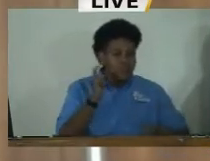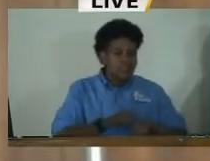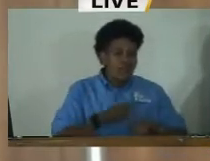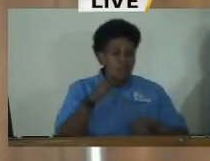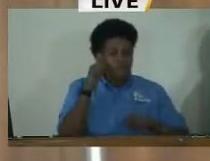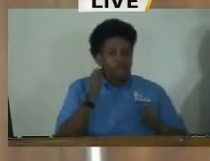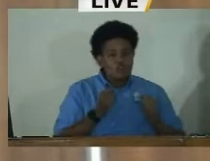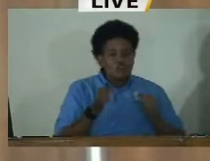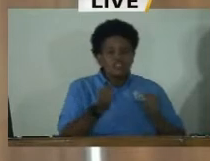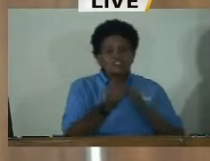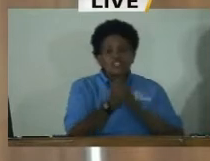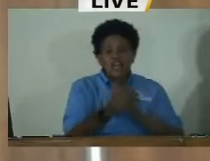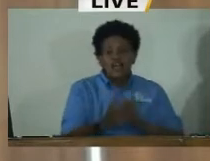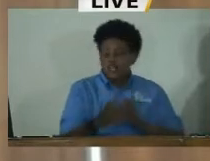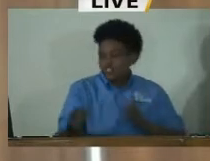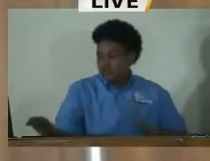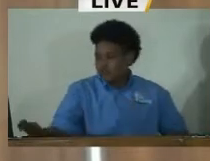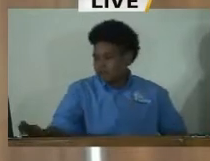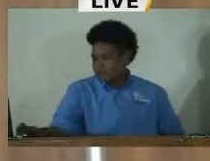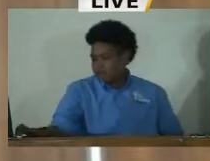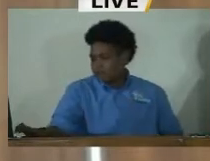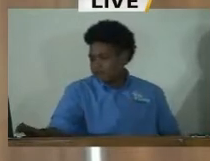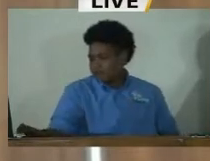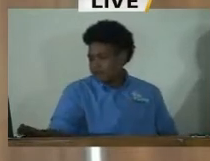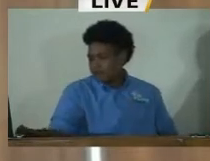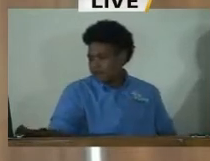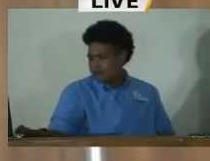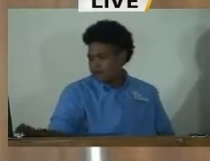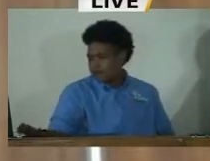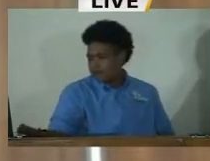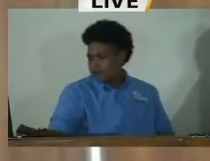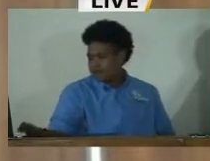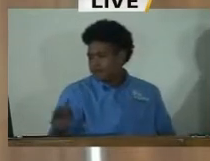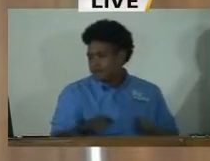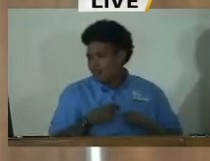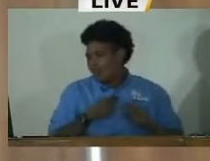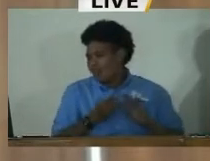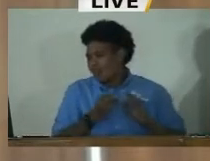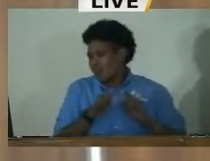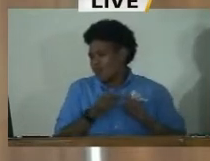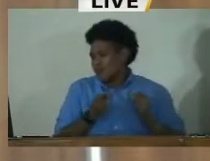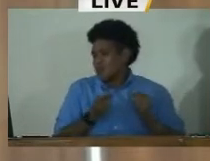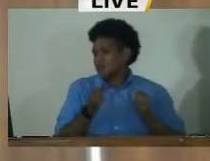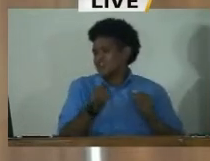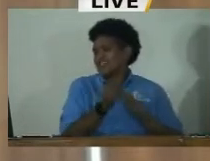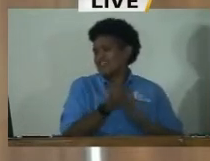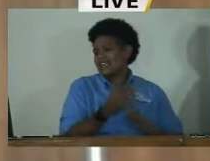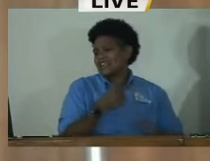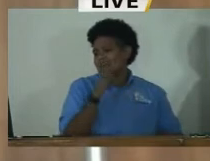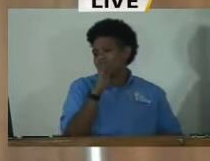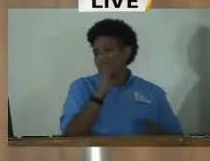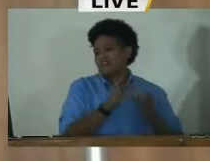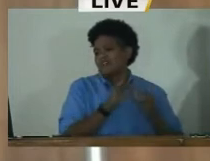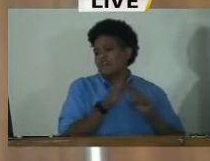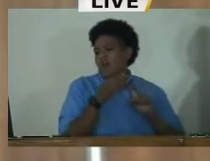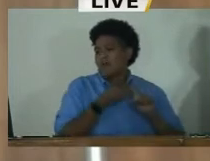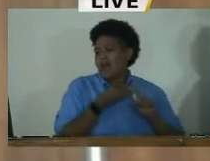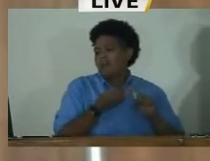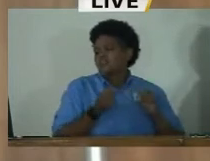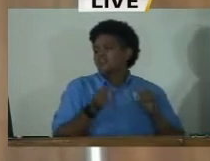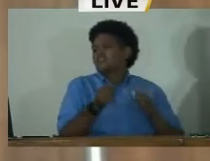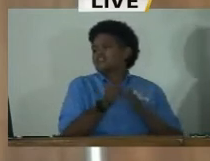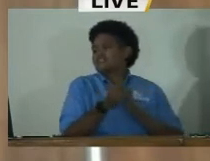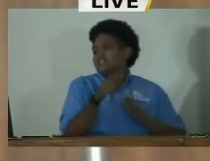for strategic leadership. And when I talk about strategic leadership, I'm not talking about partisan strategic leadership.